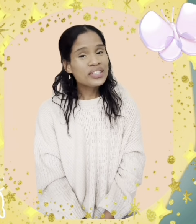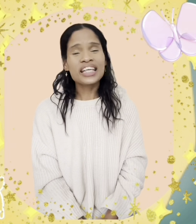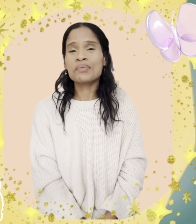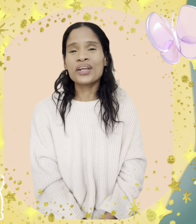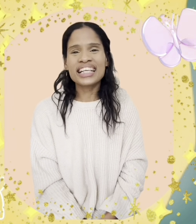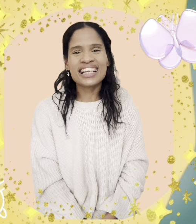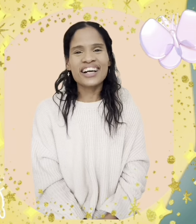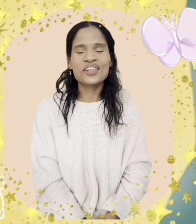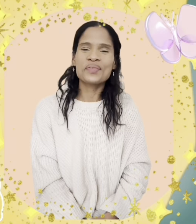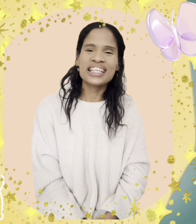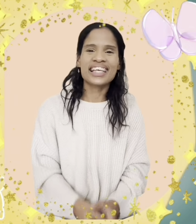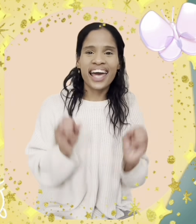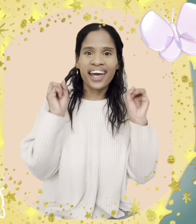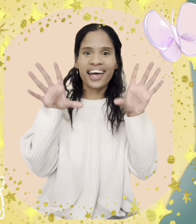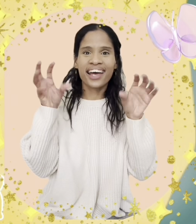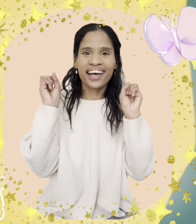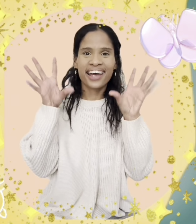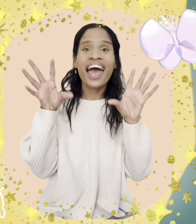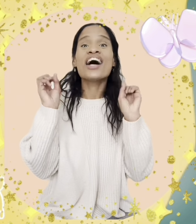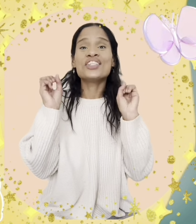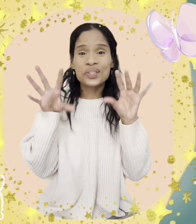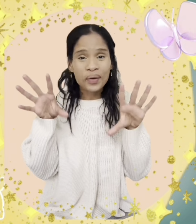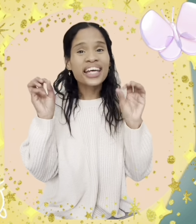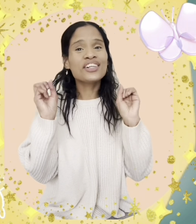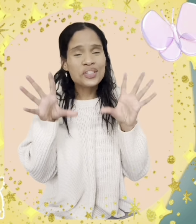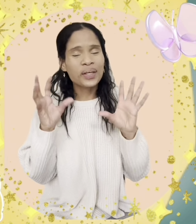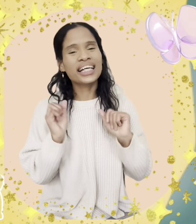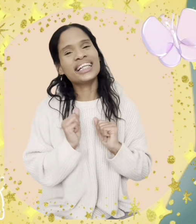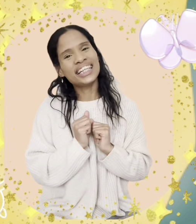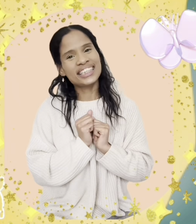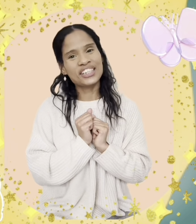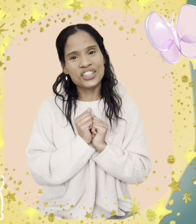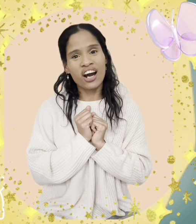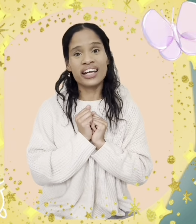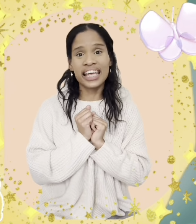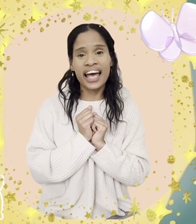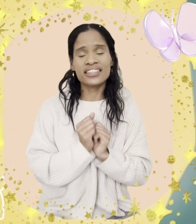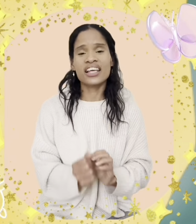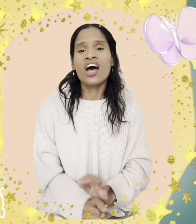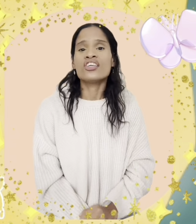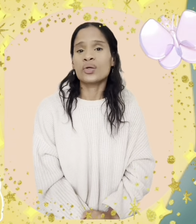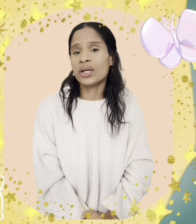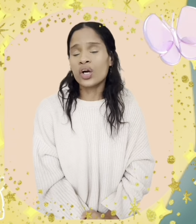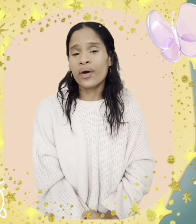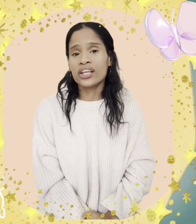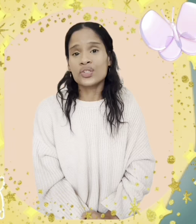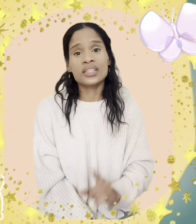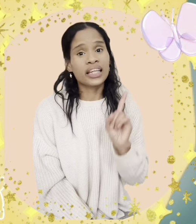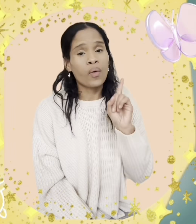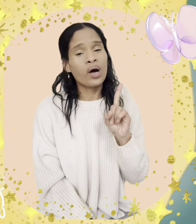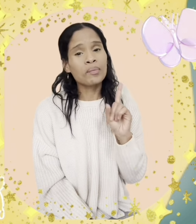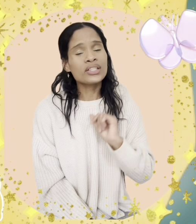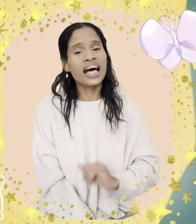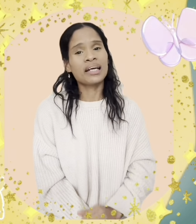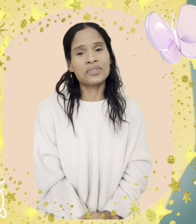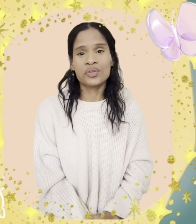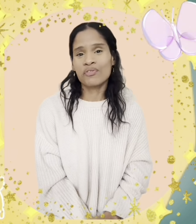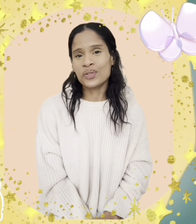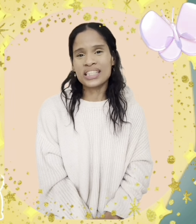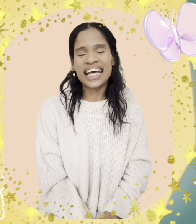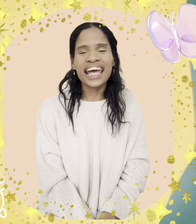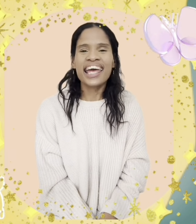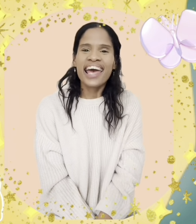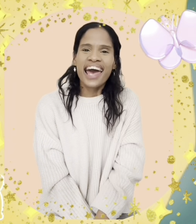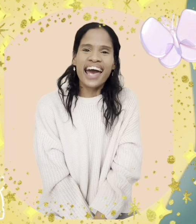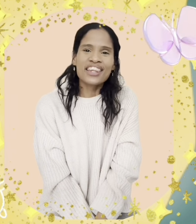For Tuesday's morning circle, we sang Twinkle, Twinkle, Little Star. Yes. So we are going to sing that one more time to